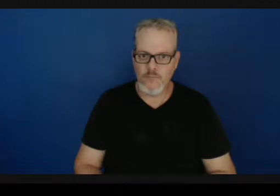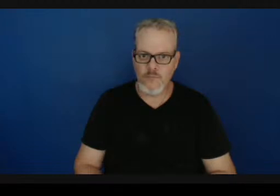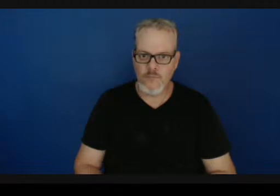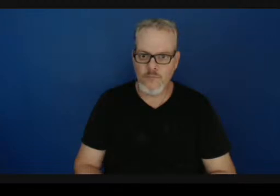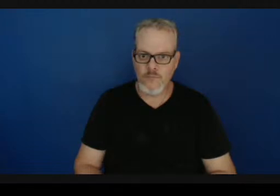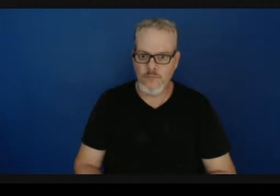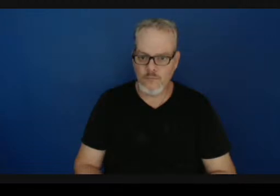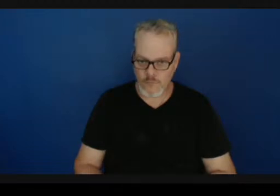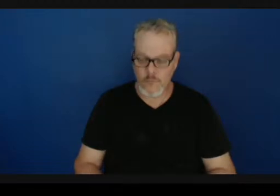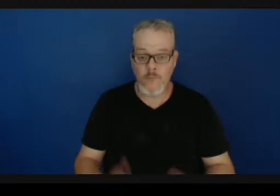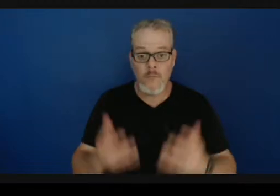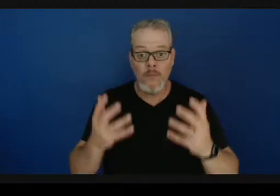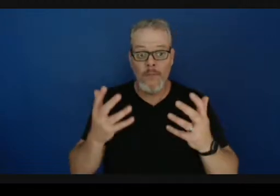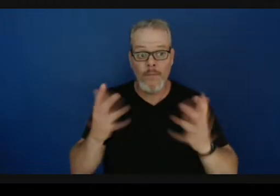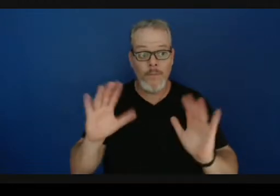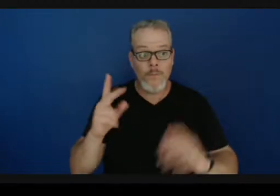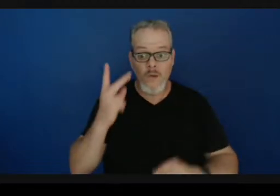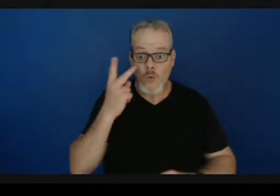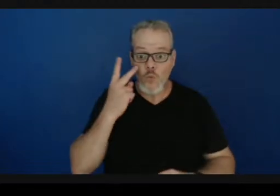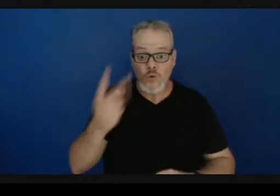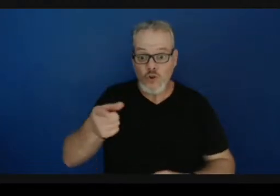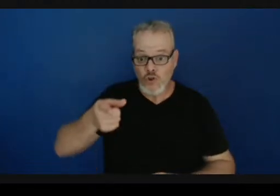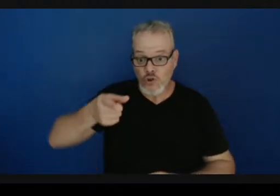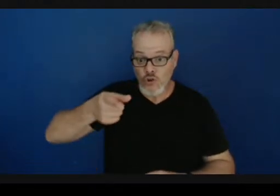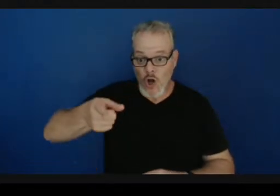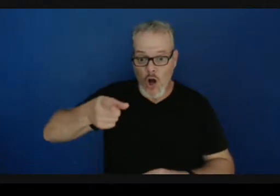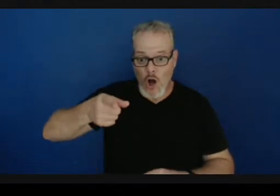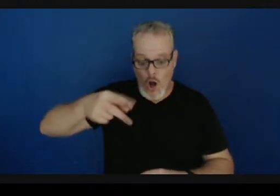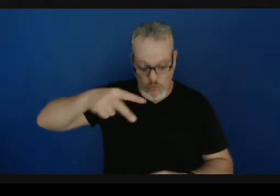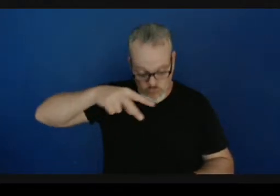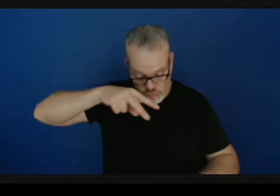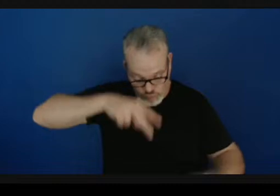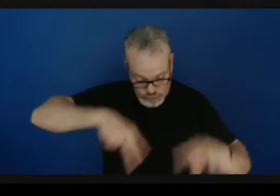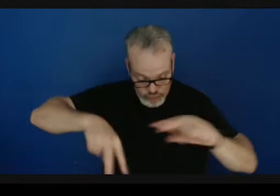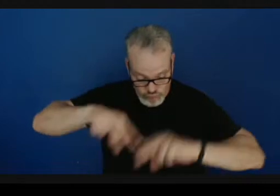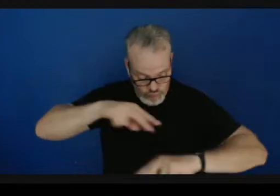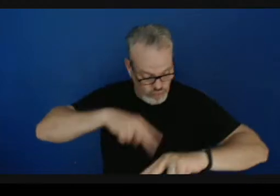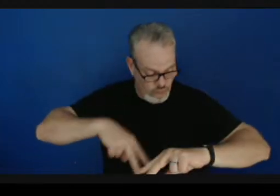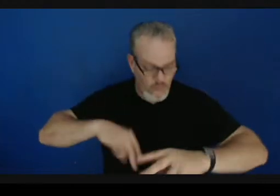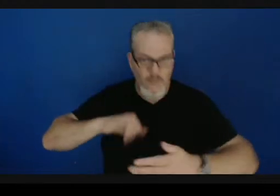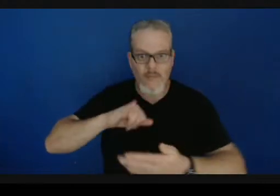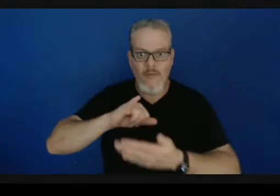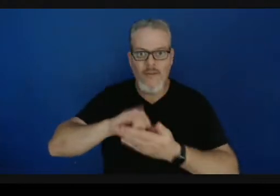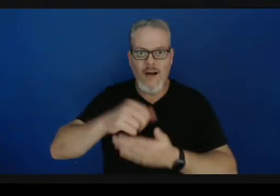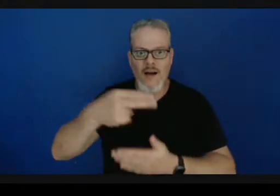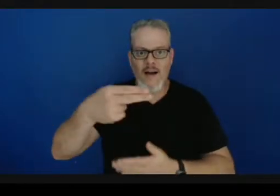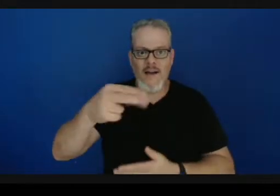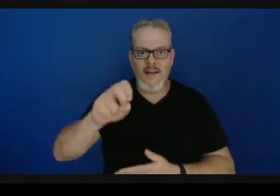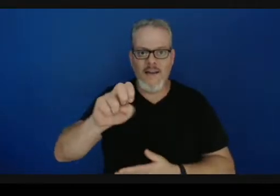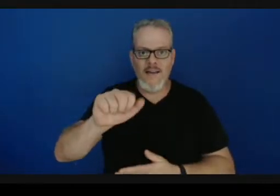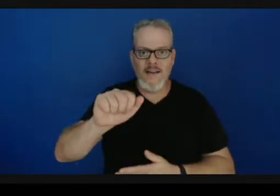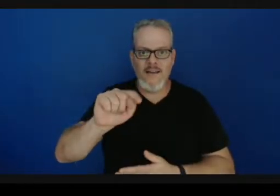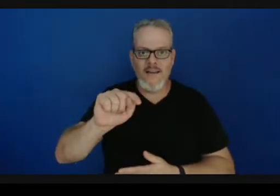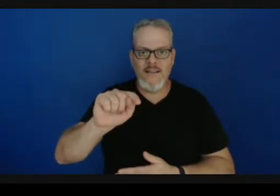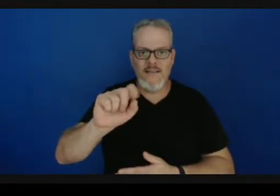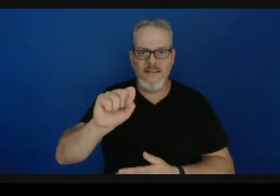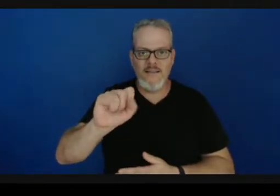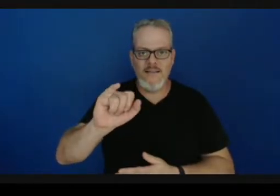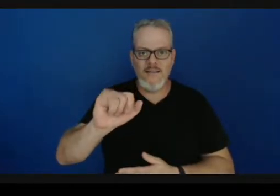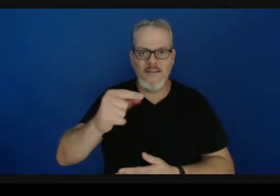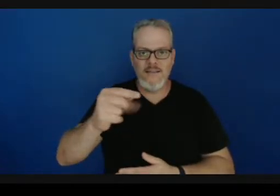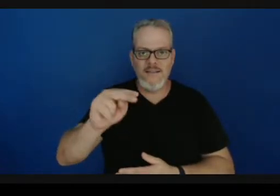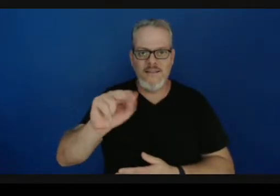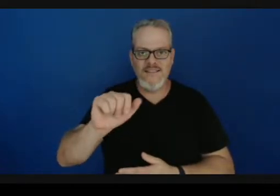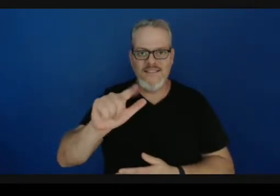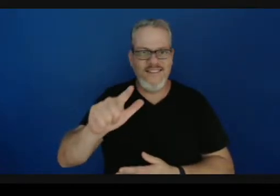And we saw from the air the heat signal around Mauna Loa summit. It was so large we couldn't really see any detail